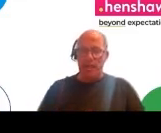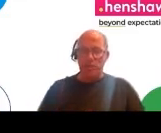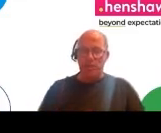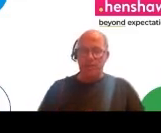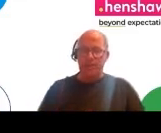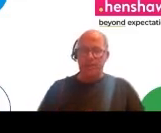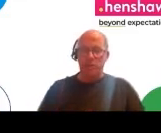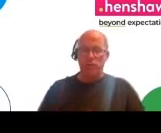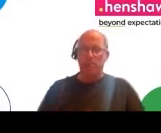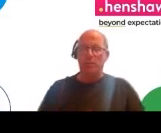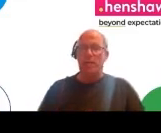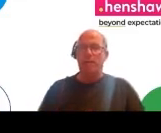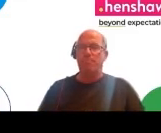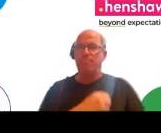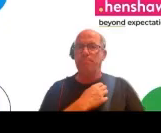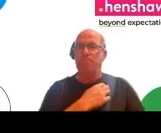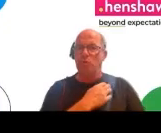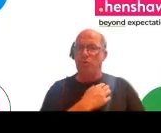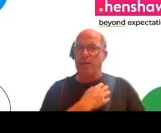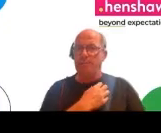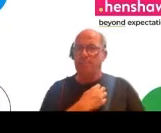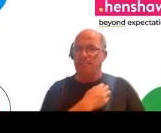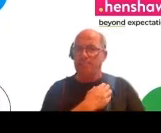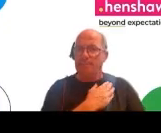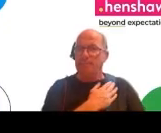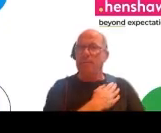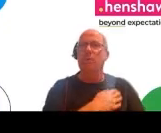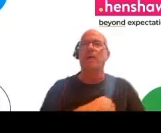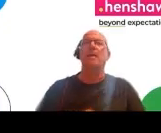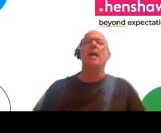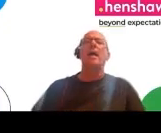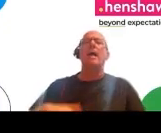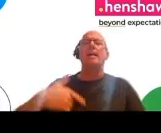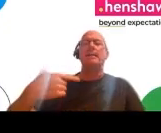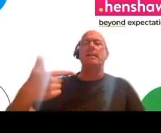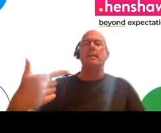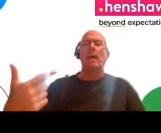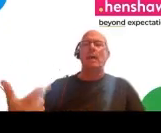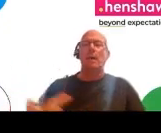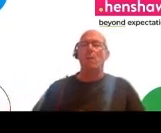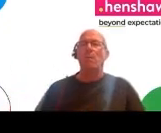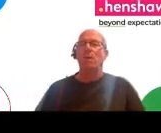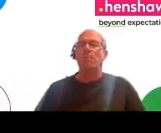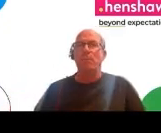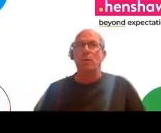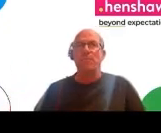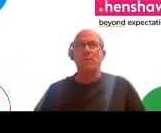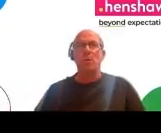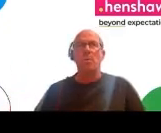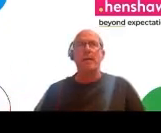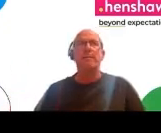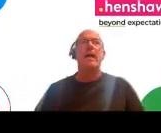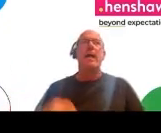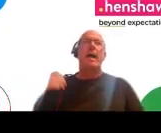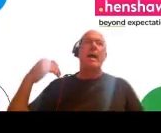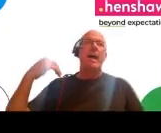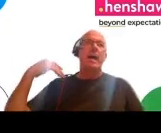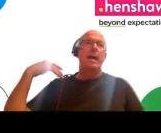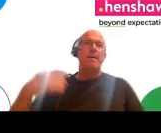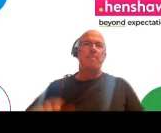I usually set it to triple tap screen. Okay, it's what most people are comfortable